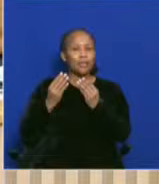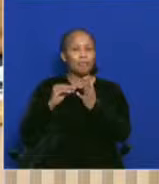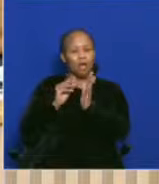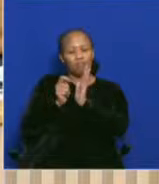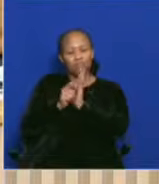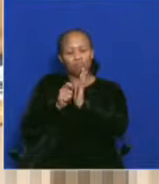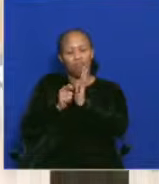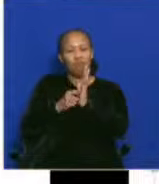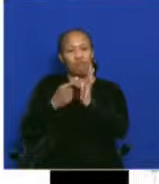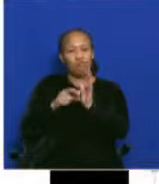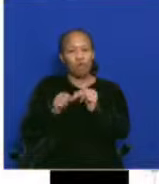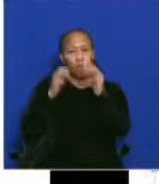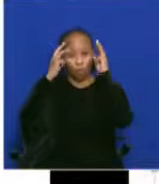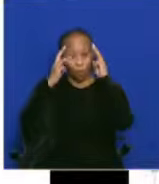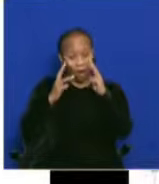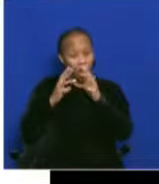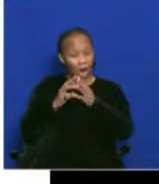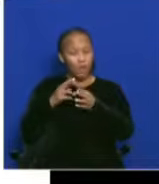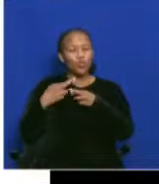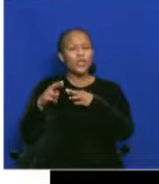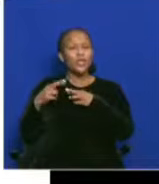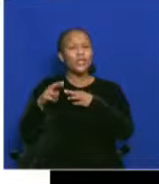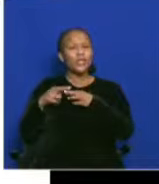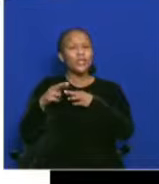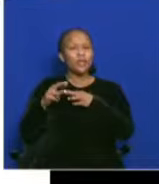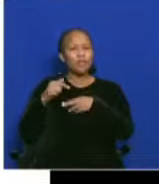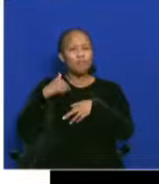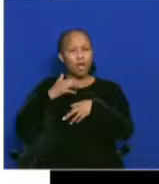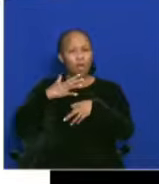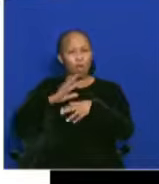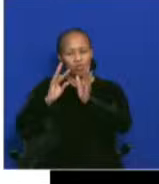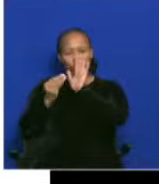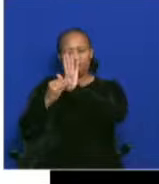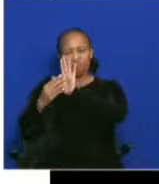put Jet Park on the system.